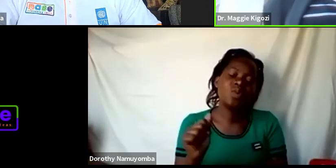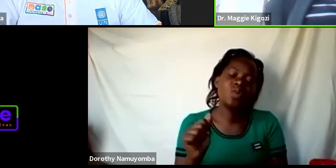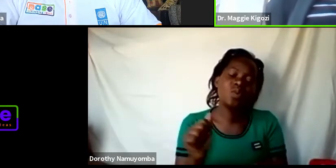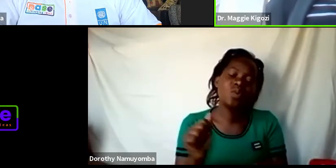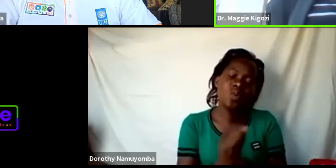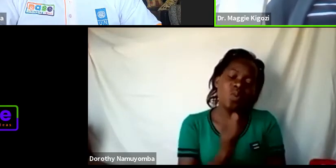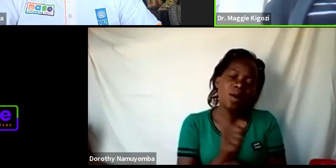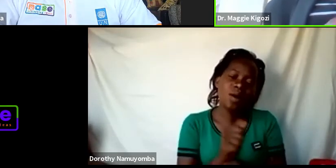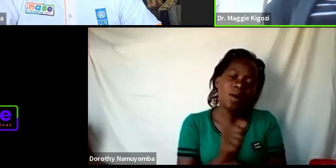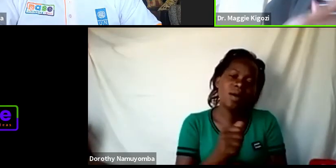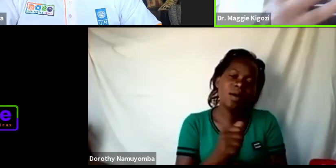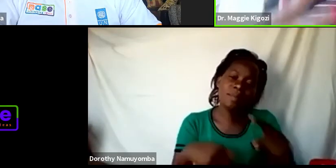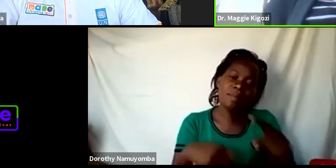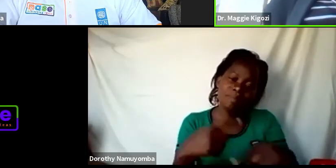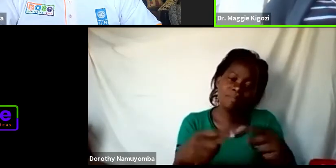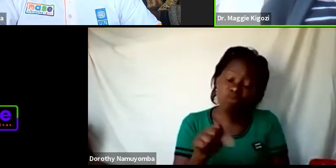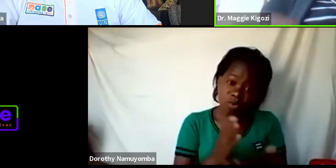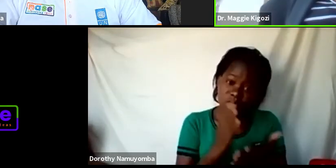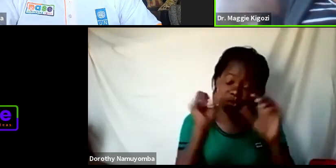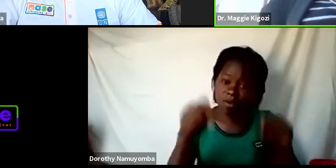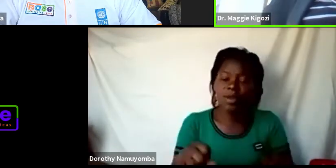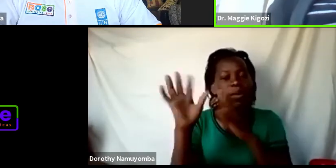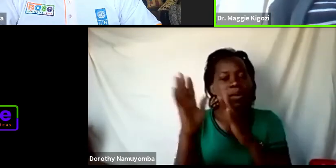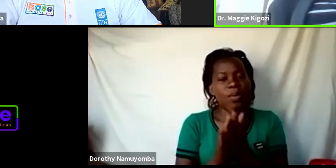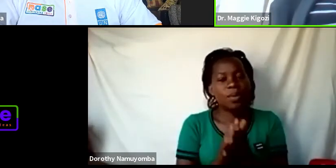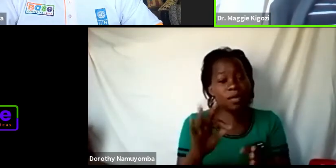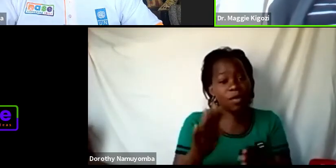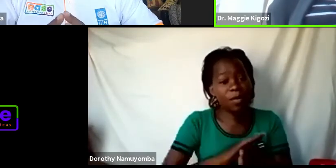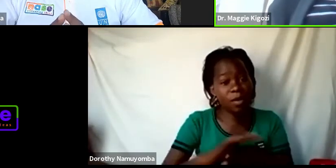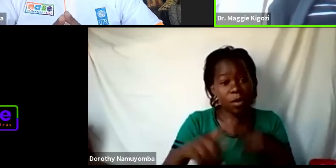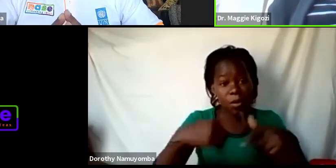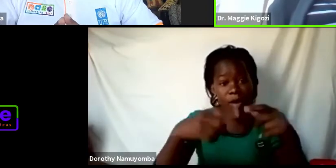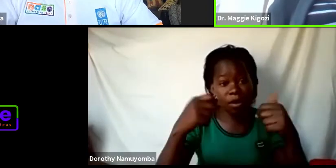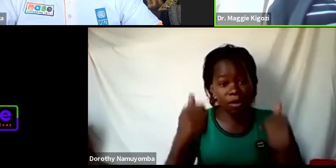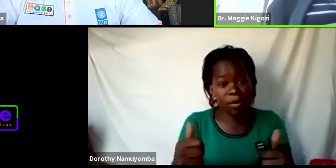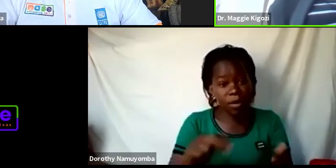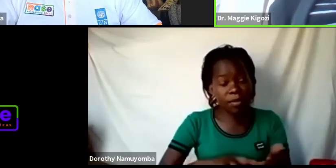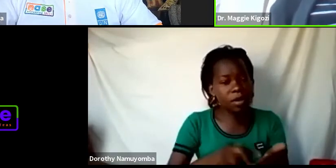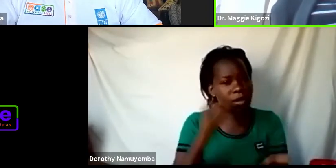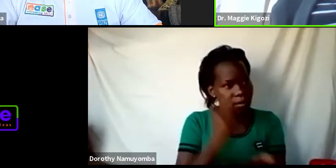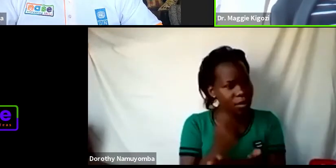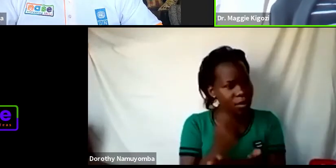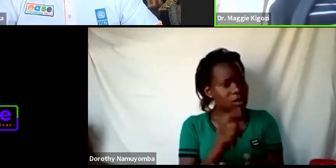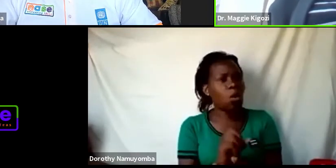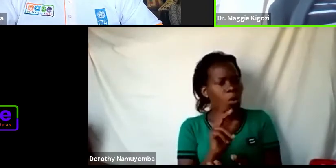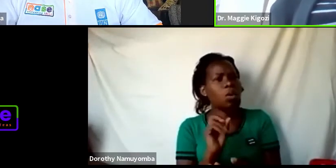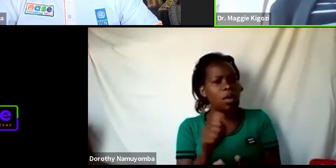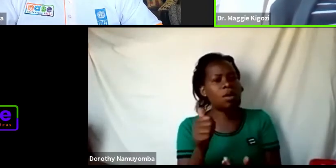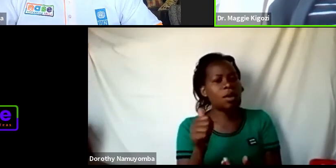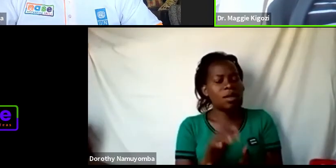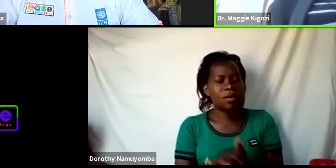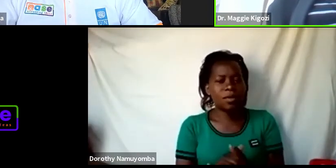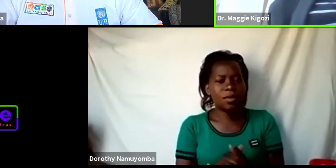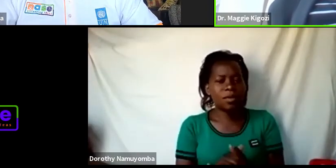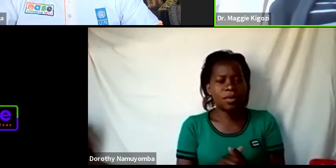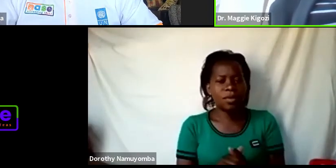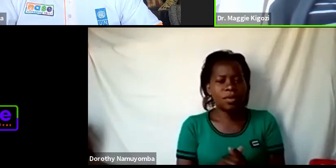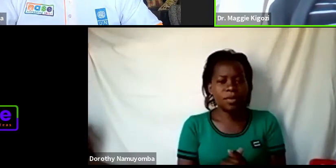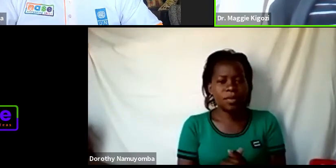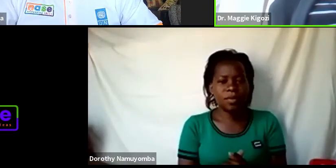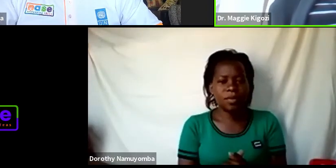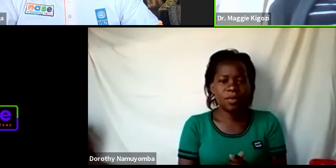you'll be able to succeed. Once your business is running, then the bankers will seriously look at you, and they'll be interested to fund you.